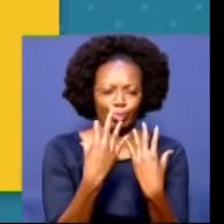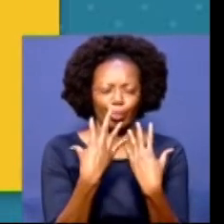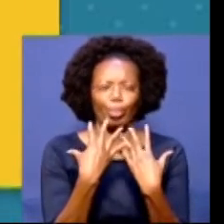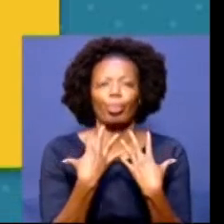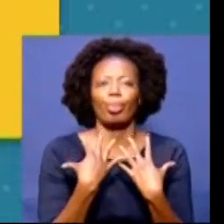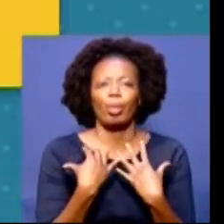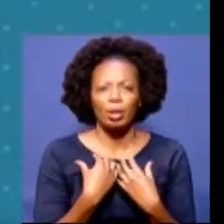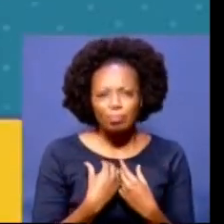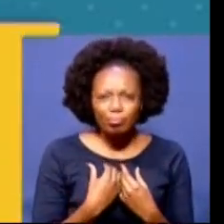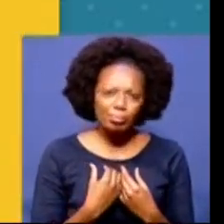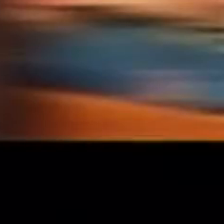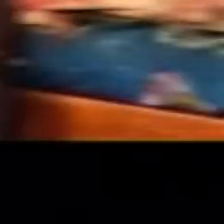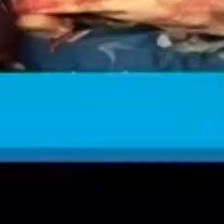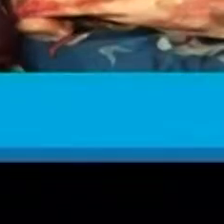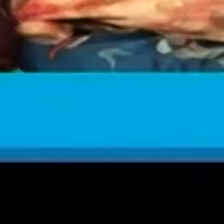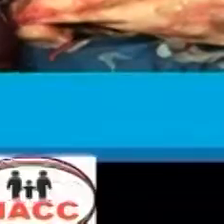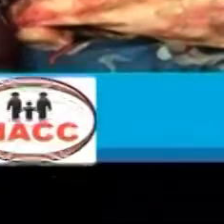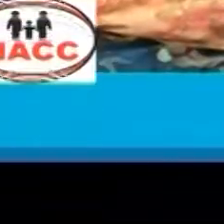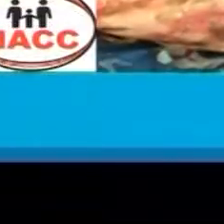kuambukizwa COVID-19.